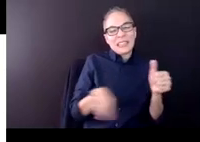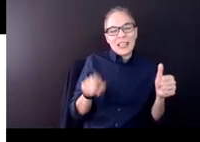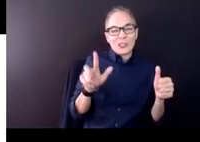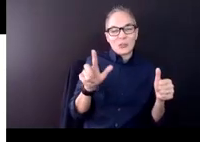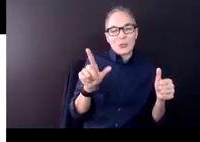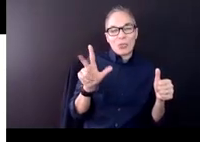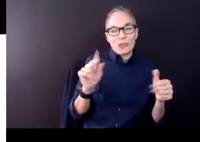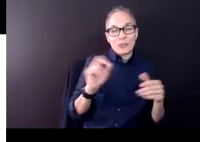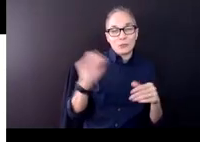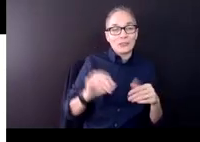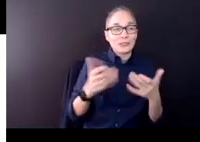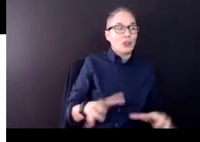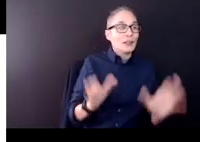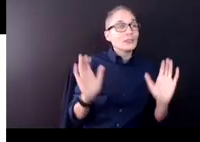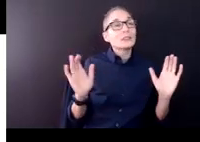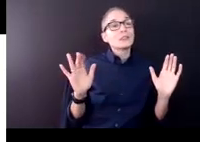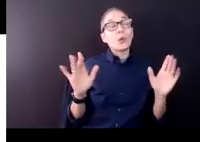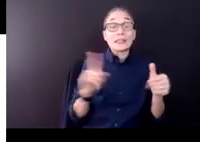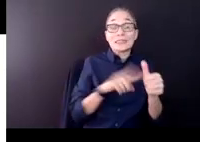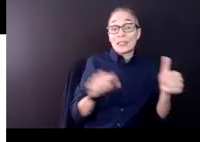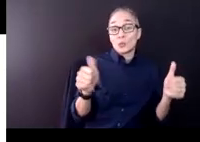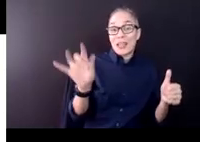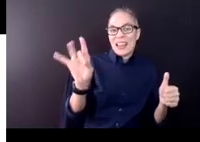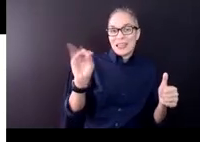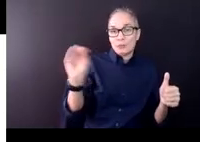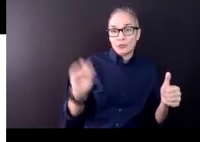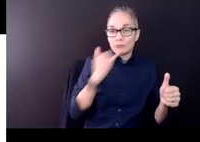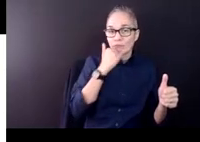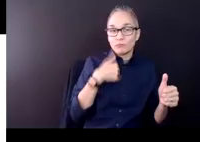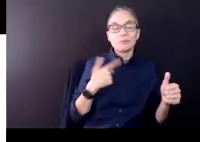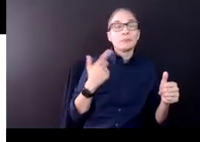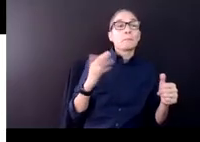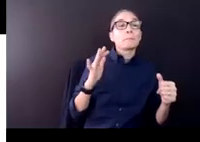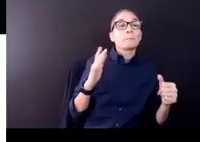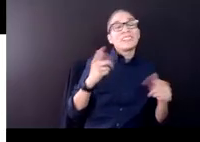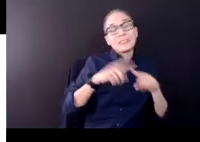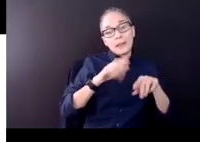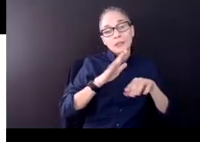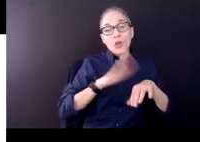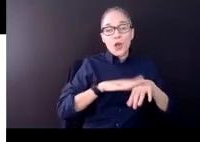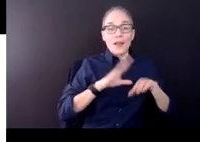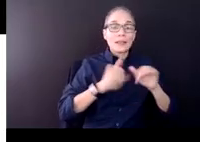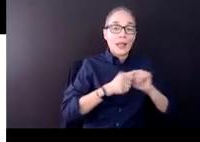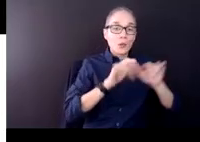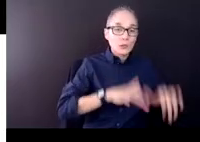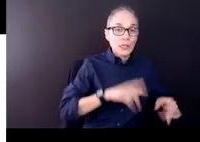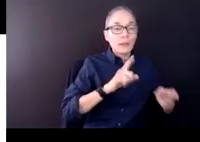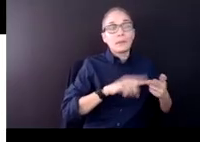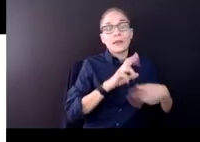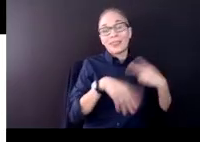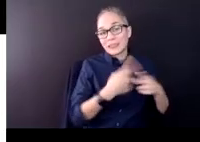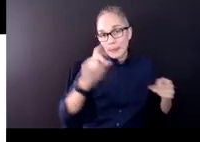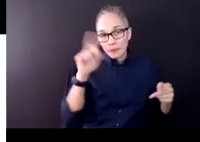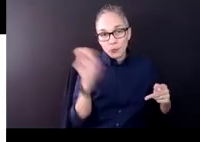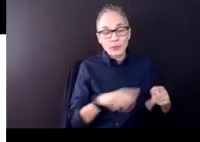Again, this all varies. This all varies on the prompting. This all varies on the questions that students are asking.